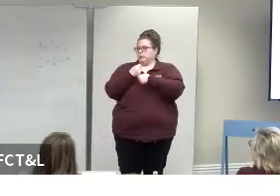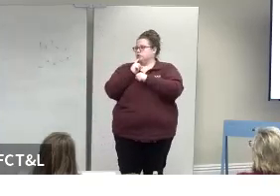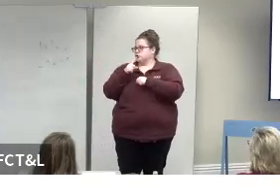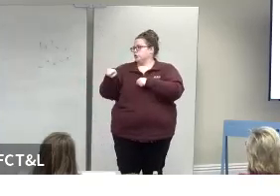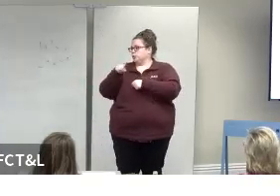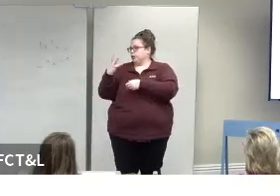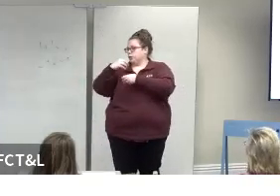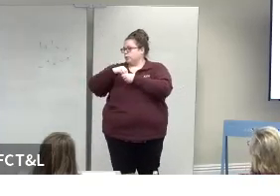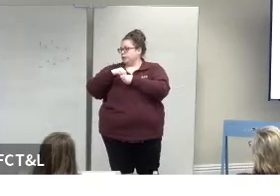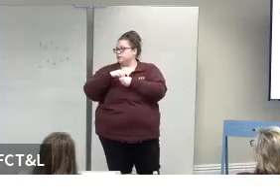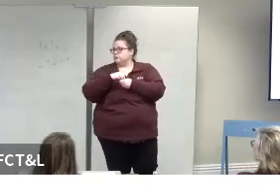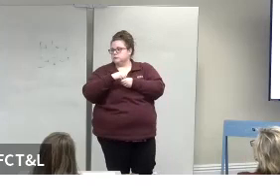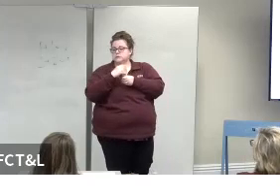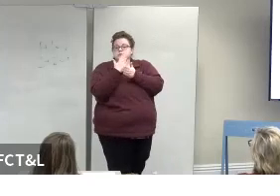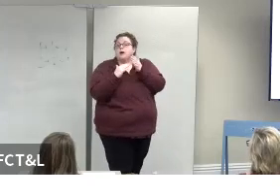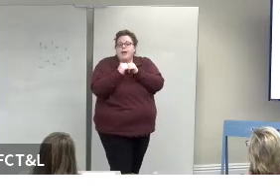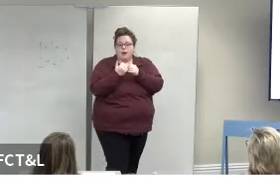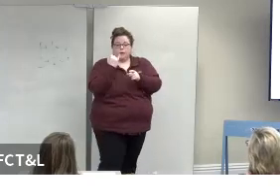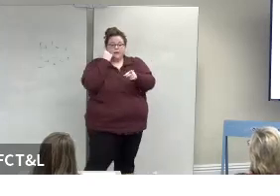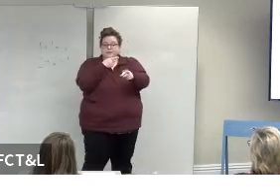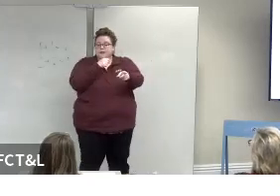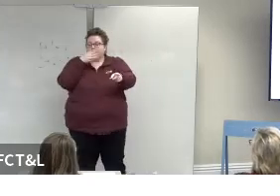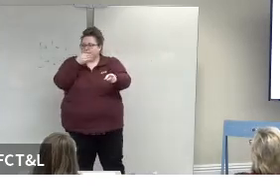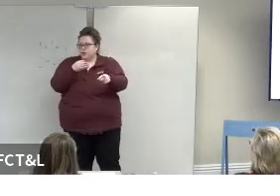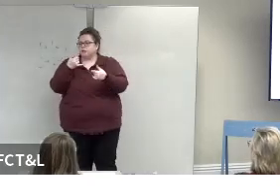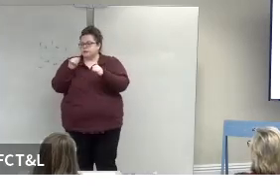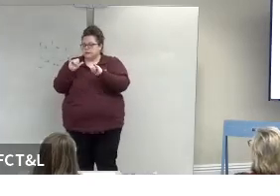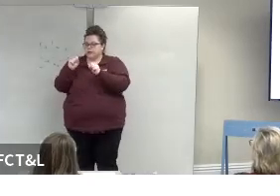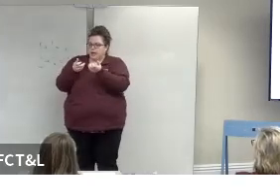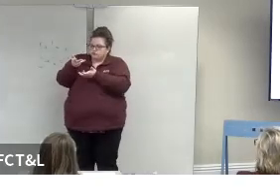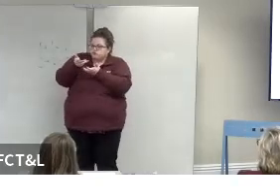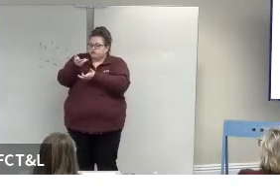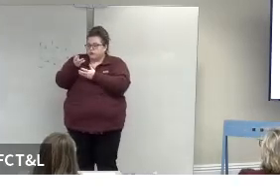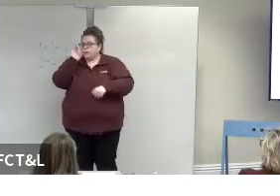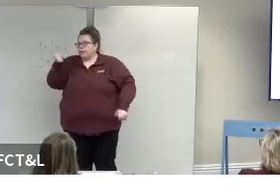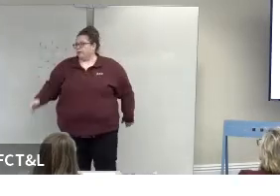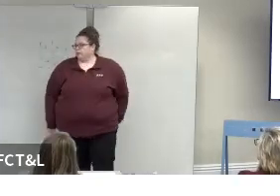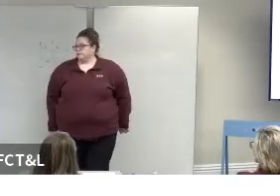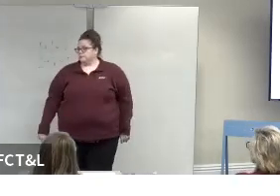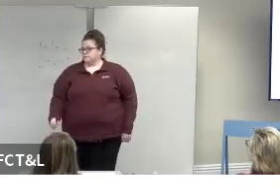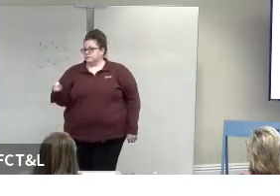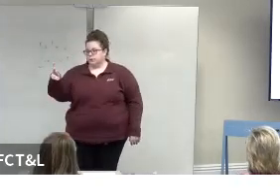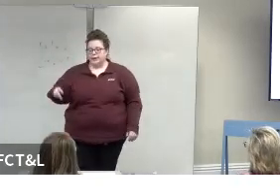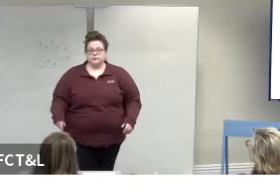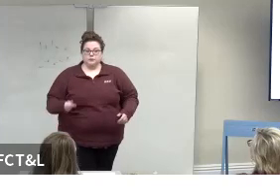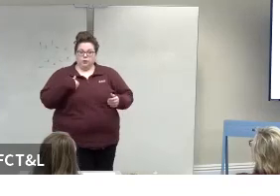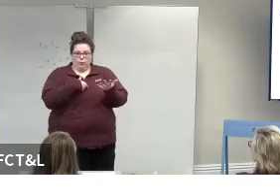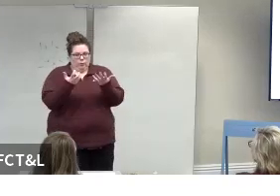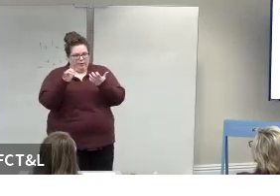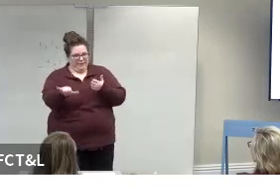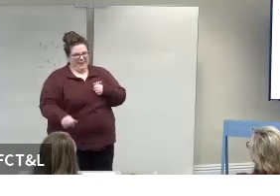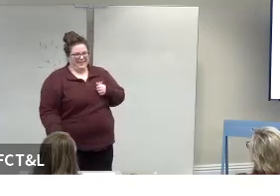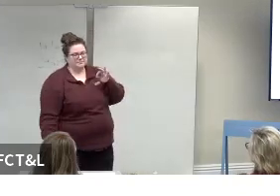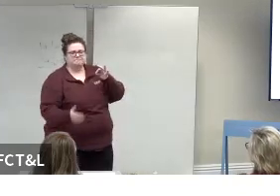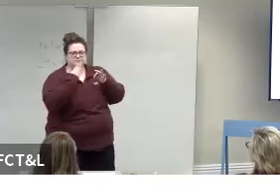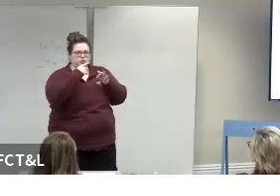join you? Can I sit with you? And we'll make sure that you're included. Somehow, if an interpreter's not there, then we know how to communicate